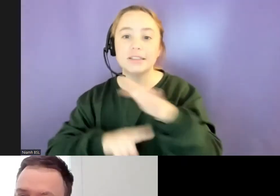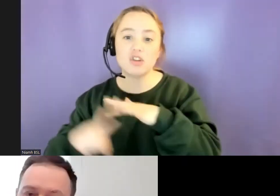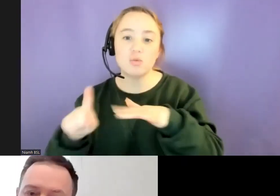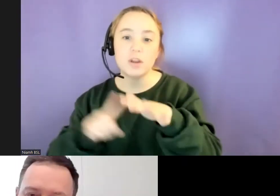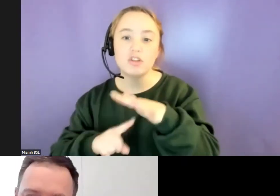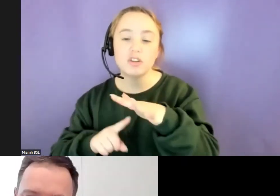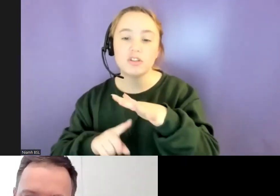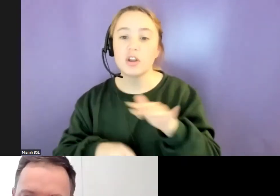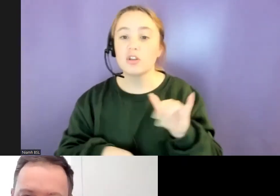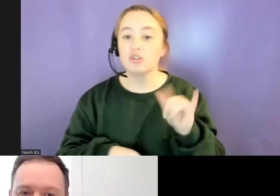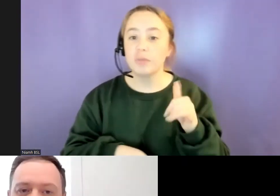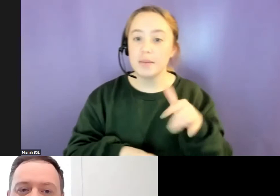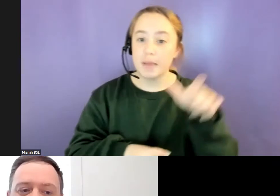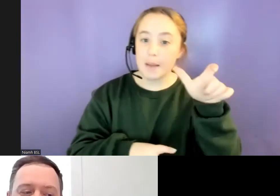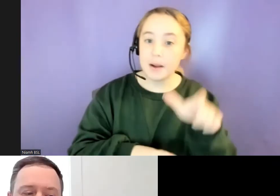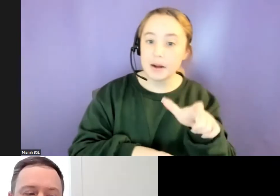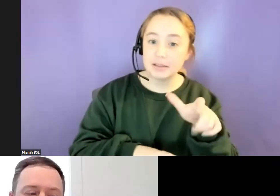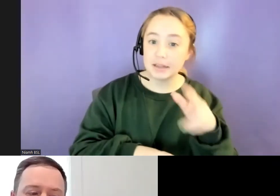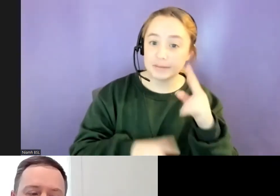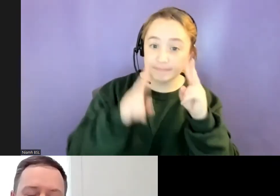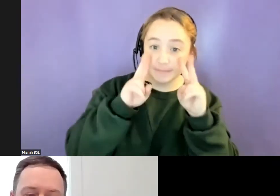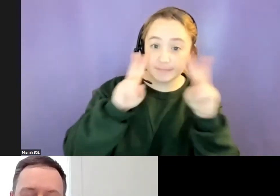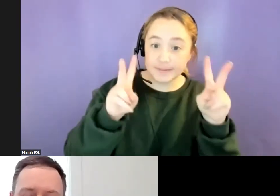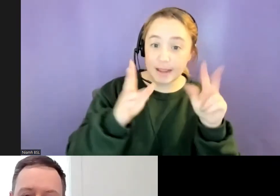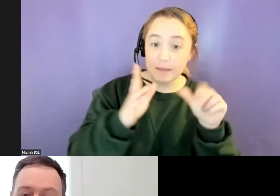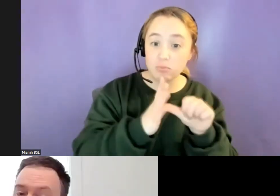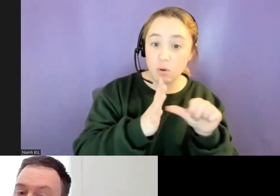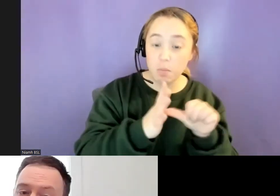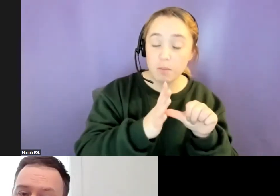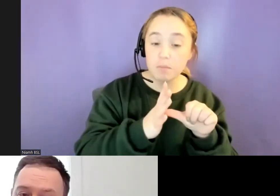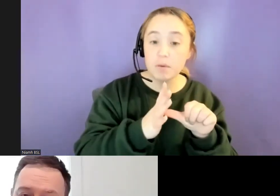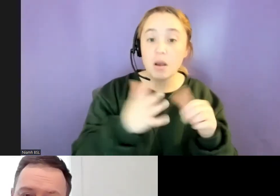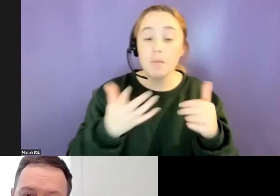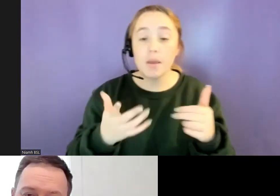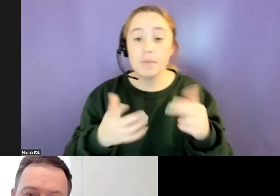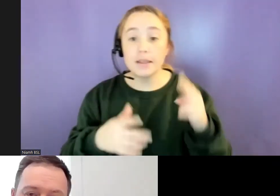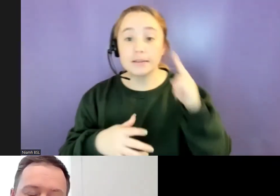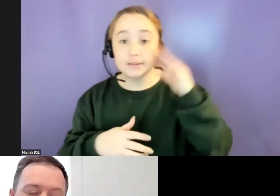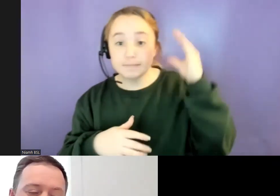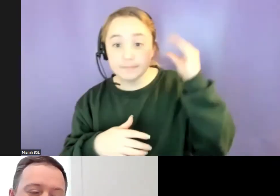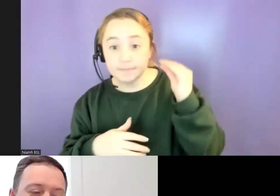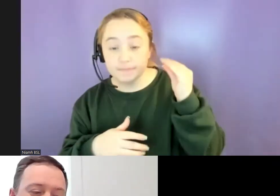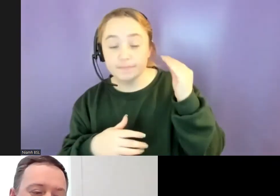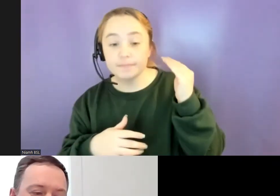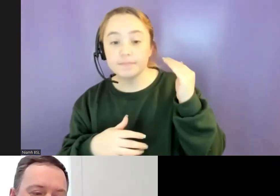someone with a sight impairment, someone with a hearing impairment.